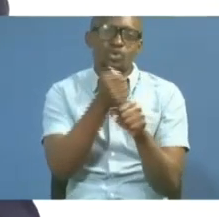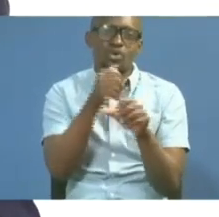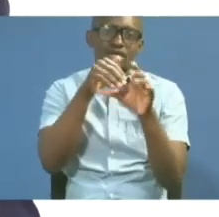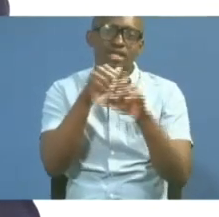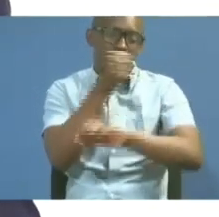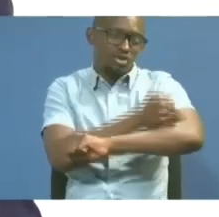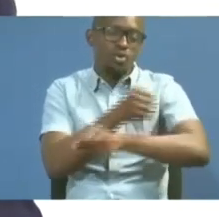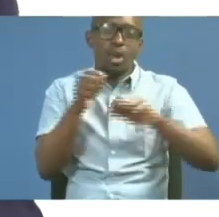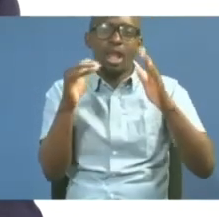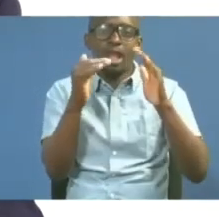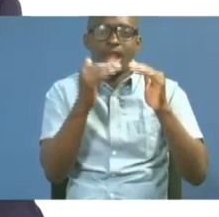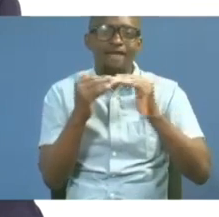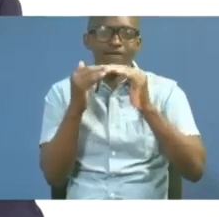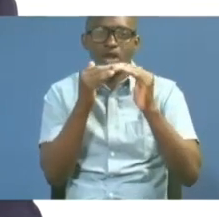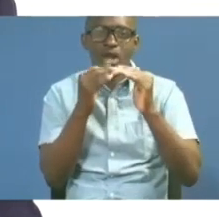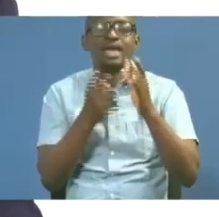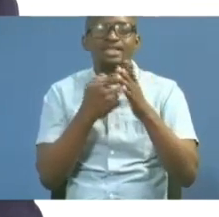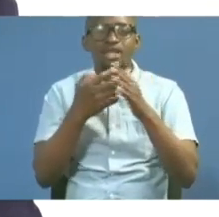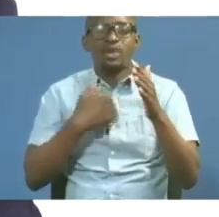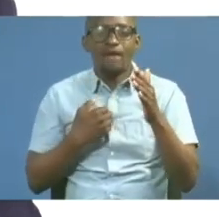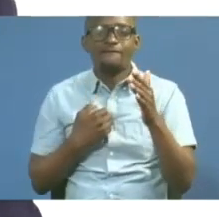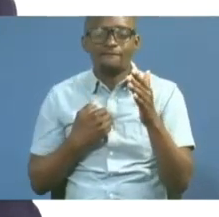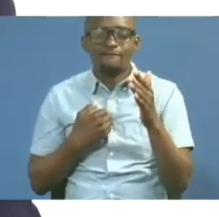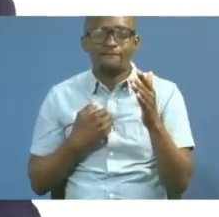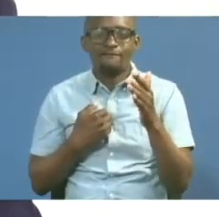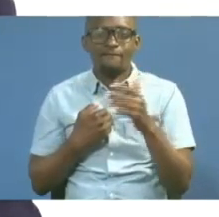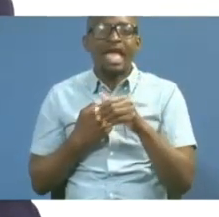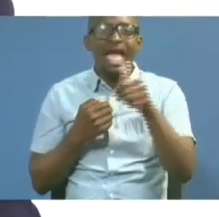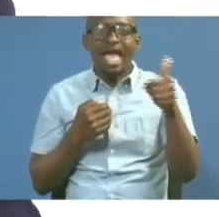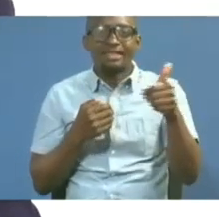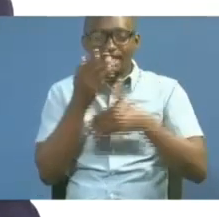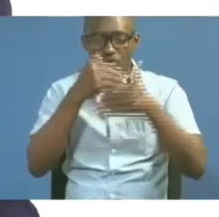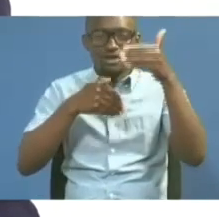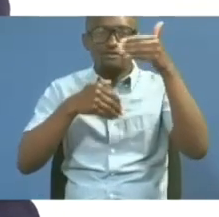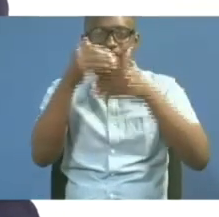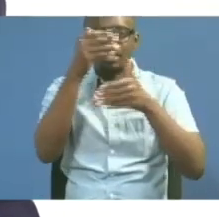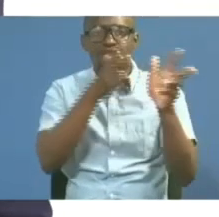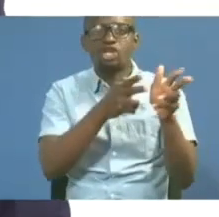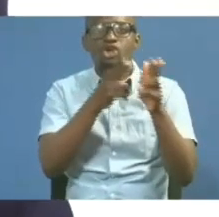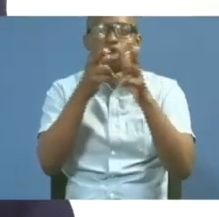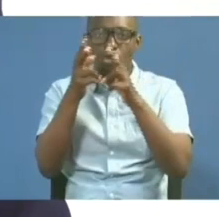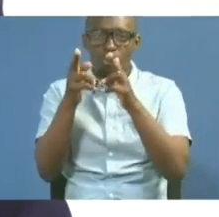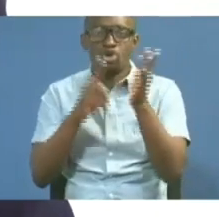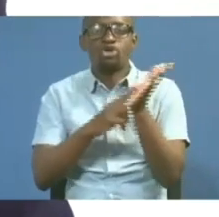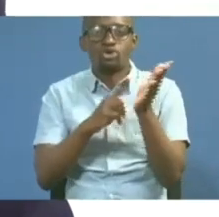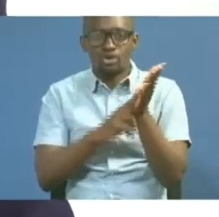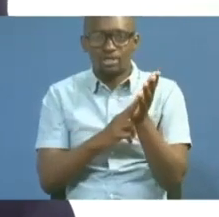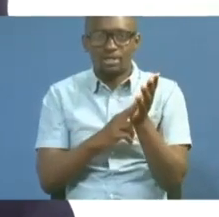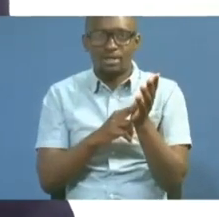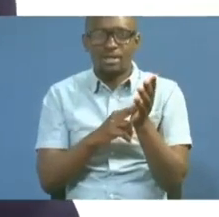take at the school level. We also have what we refer to as the university common